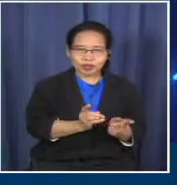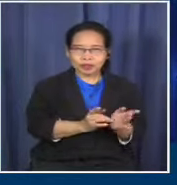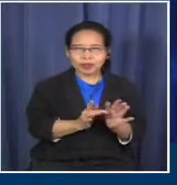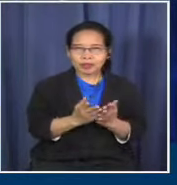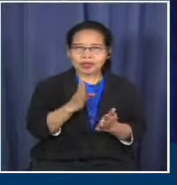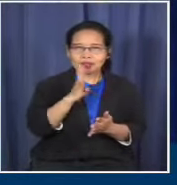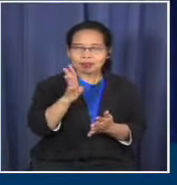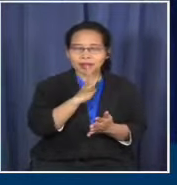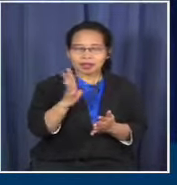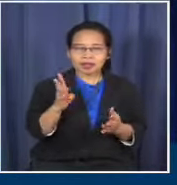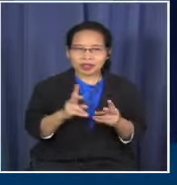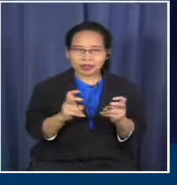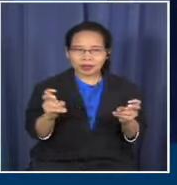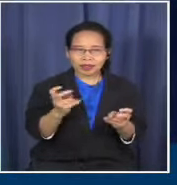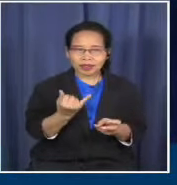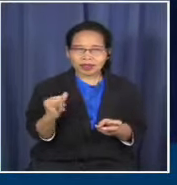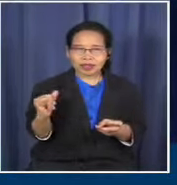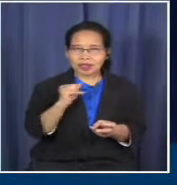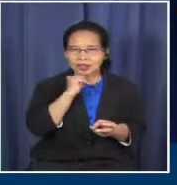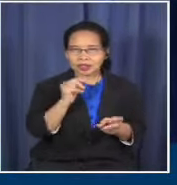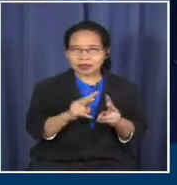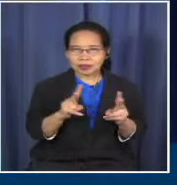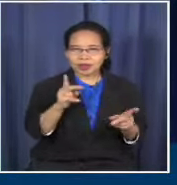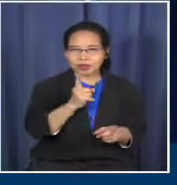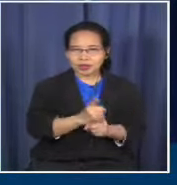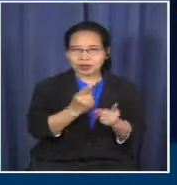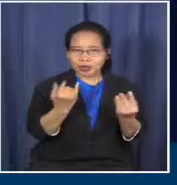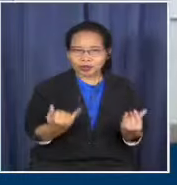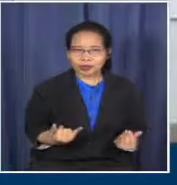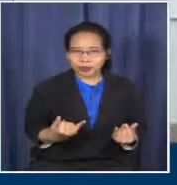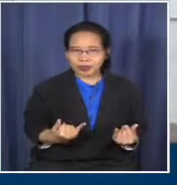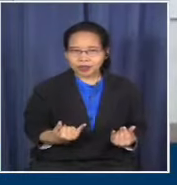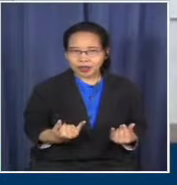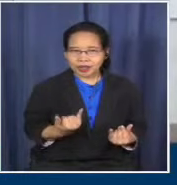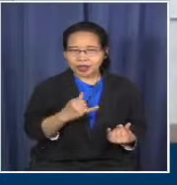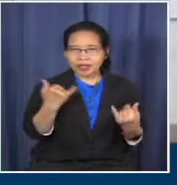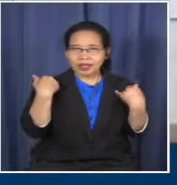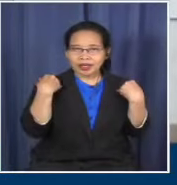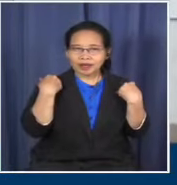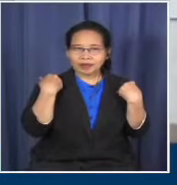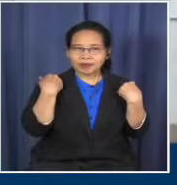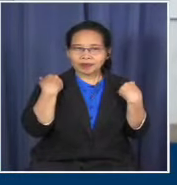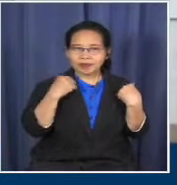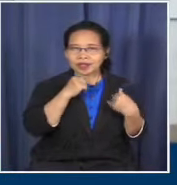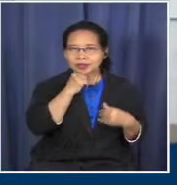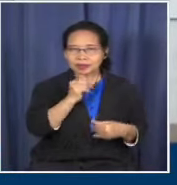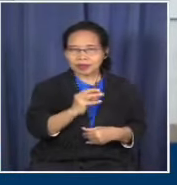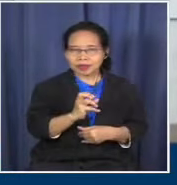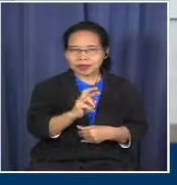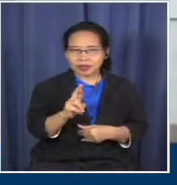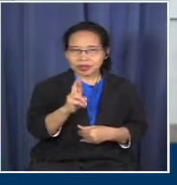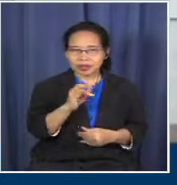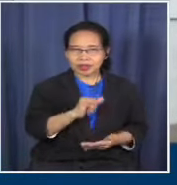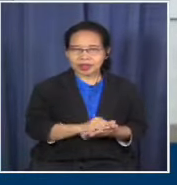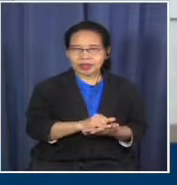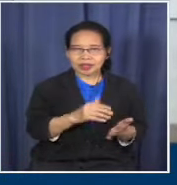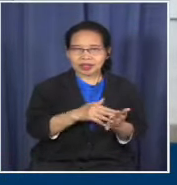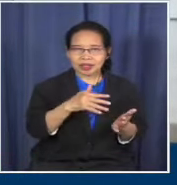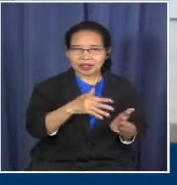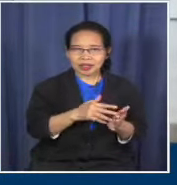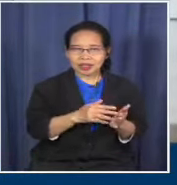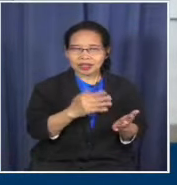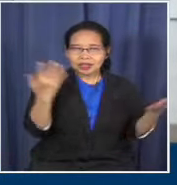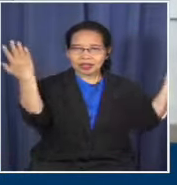Biblically speaking, even if they are not very sure now, they have not mastered that study about